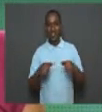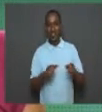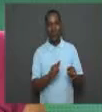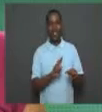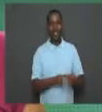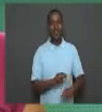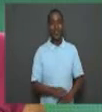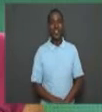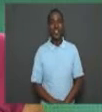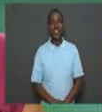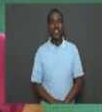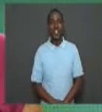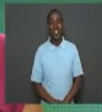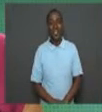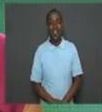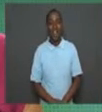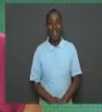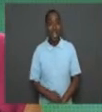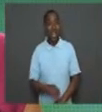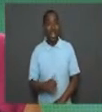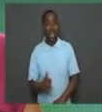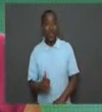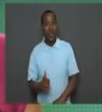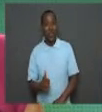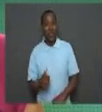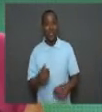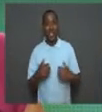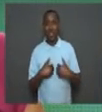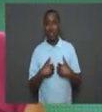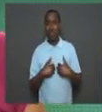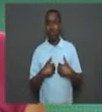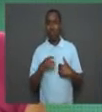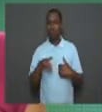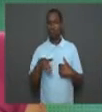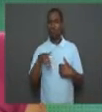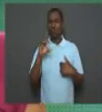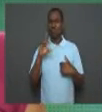Aristotle thought some animals were higher up in the order of nature.